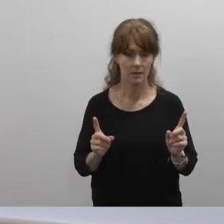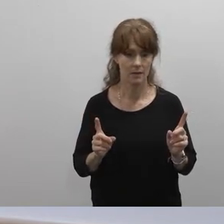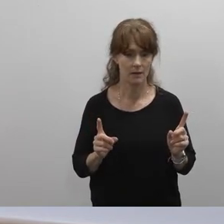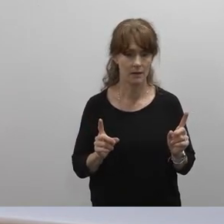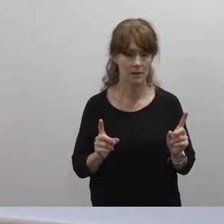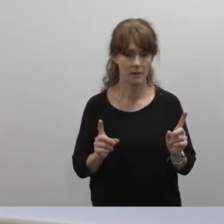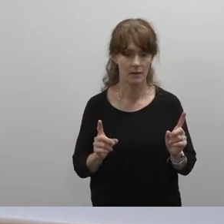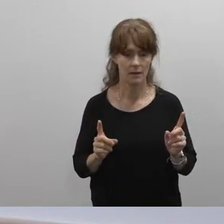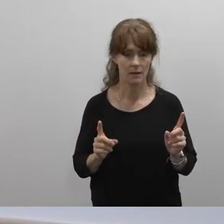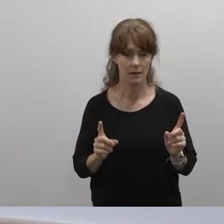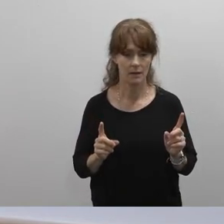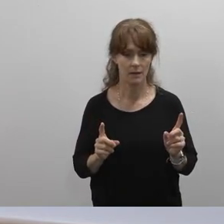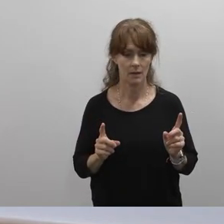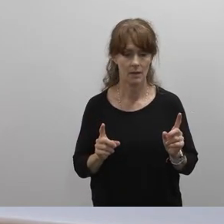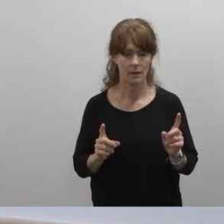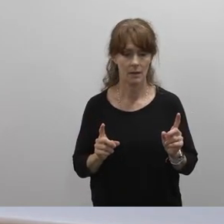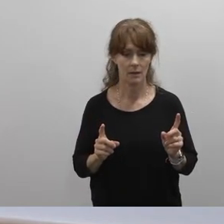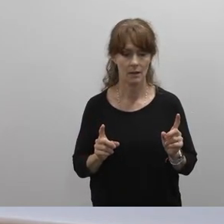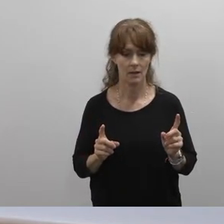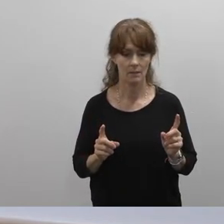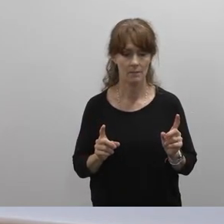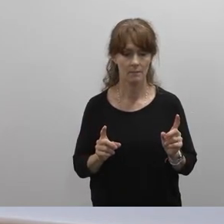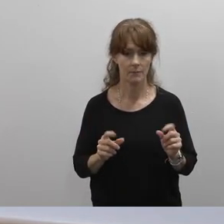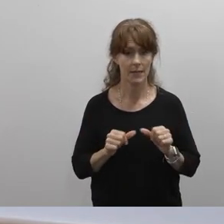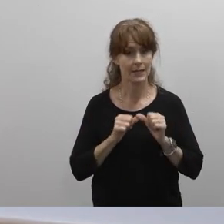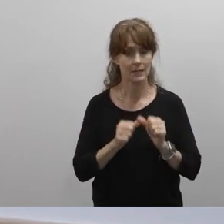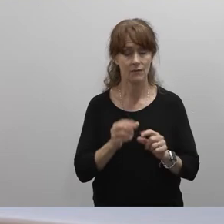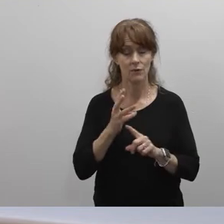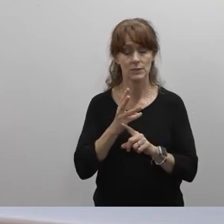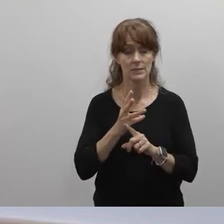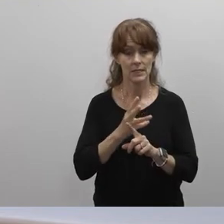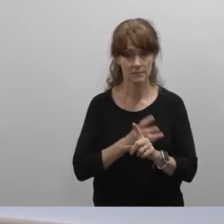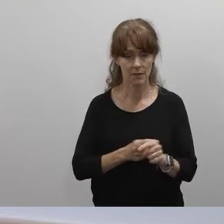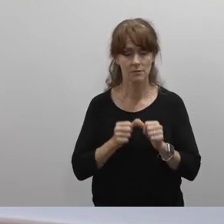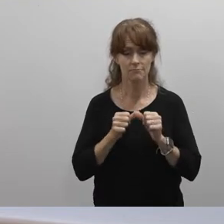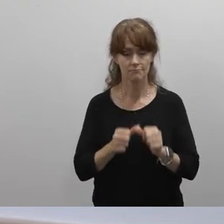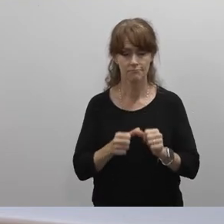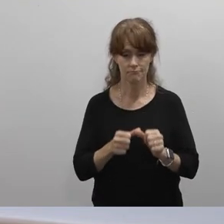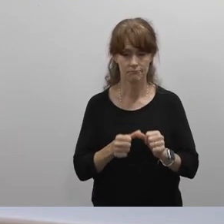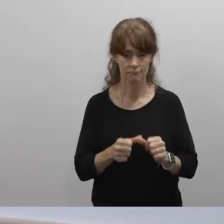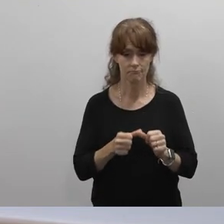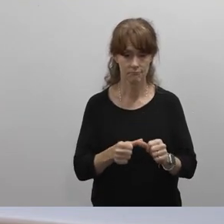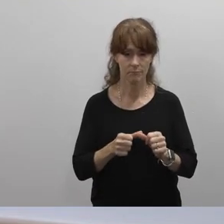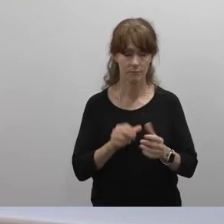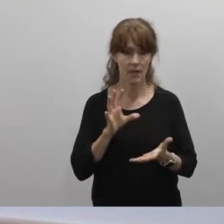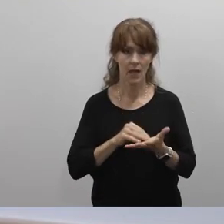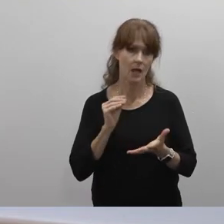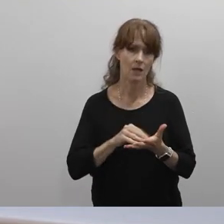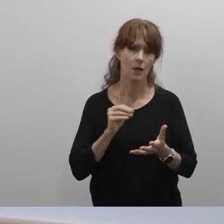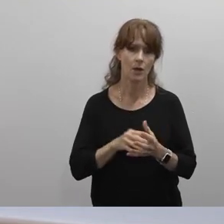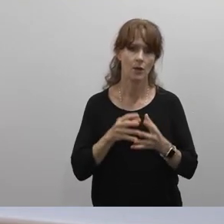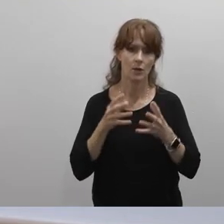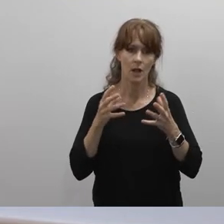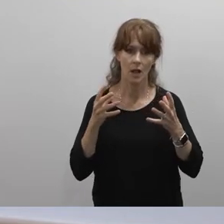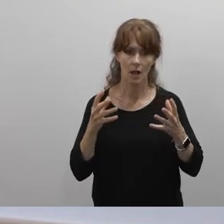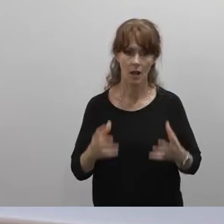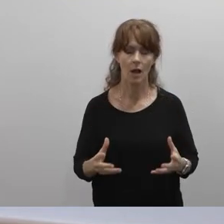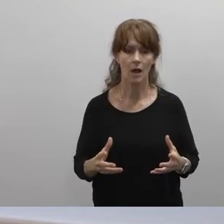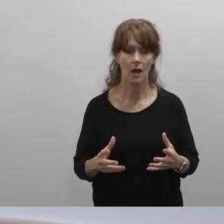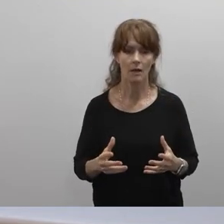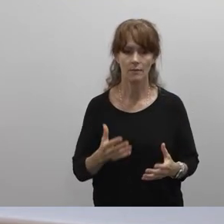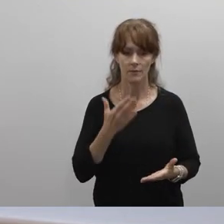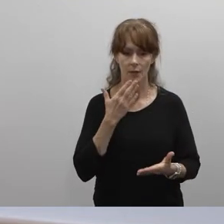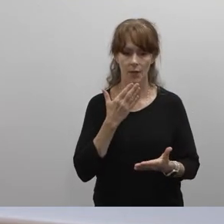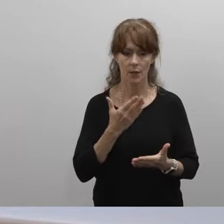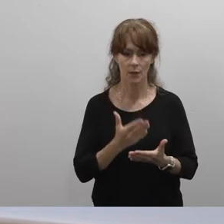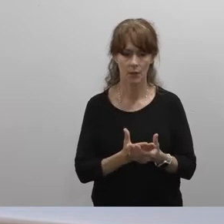But this went on for 6 months, more or less, and I learned a lot. I've got a good